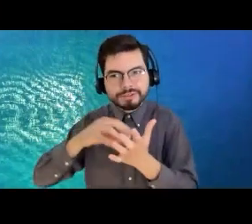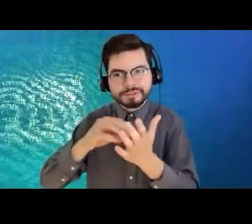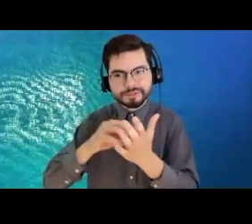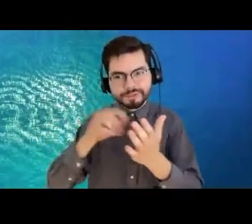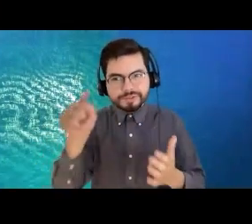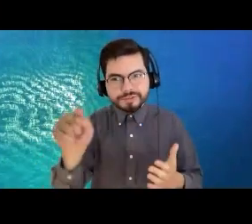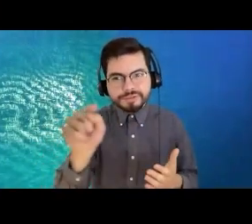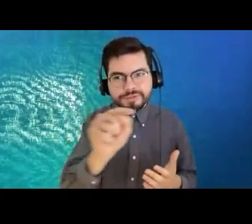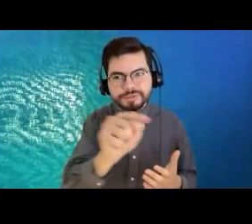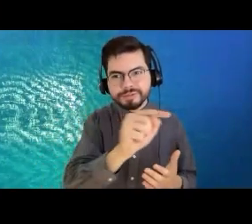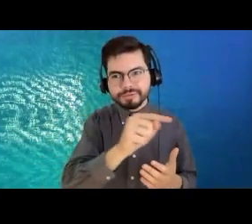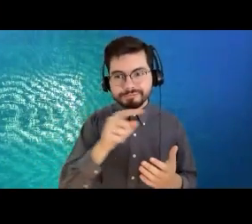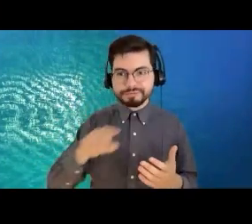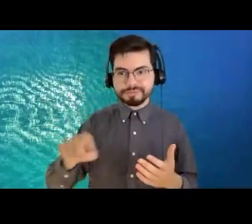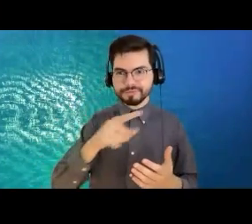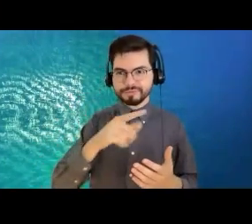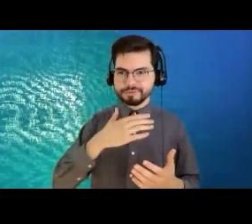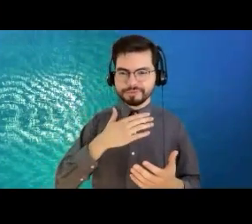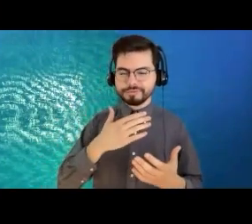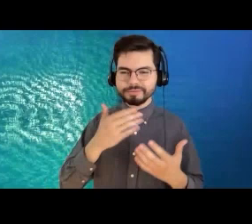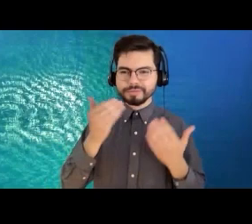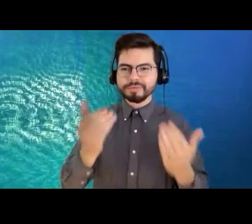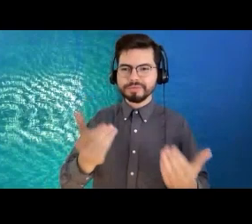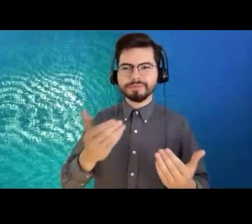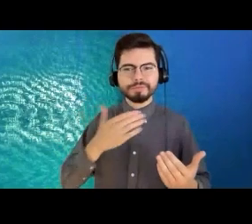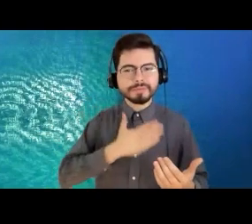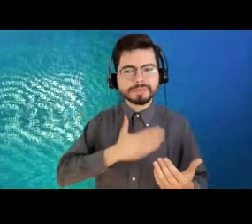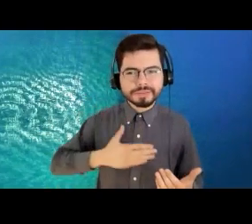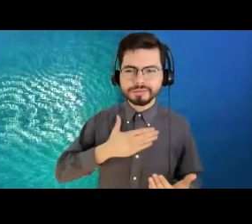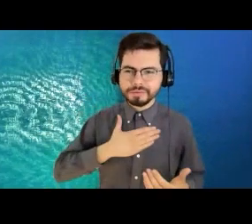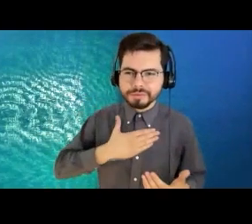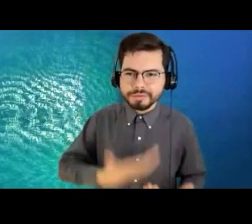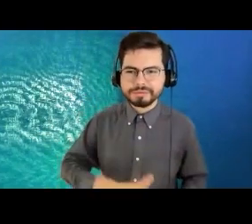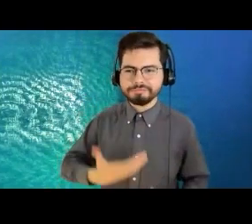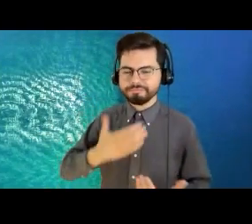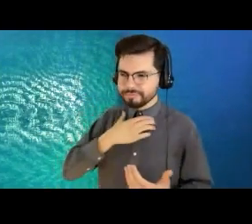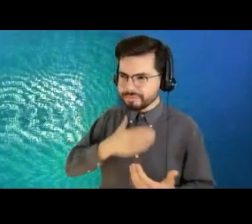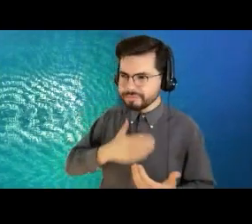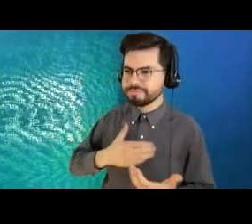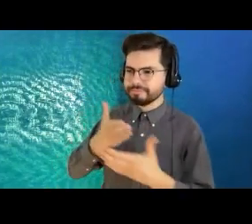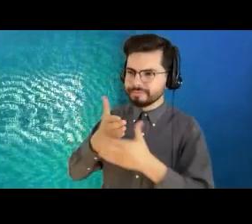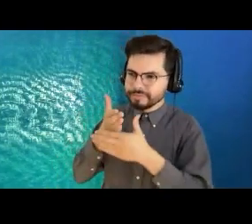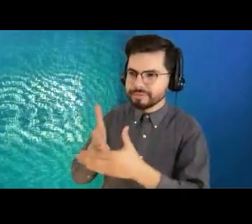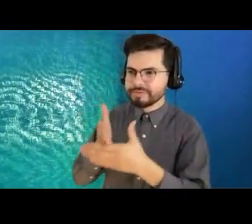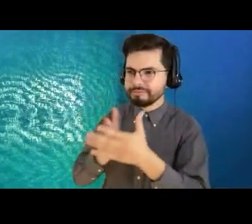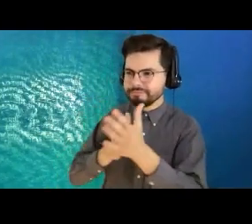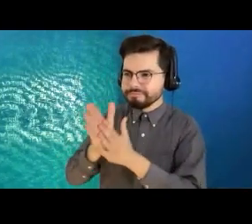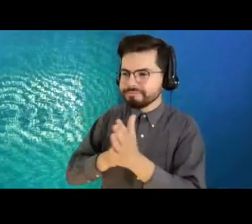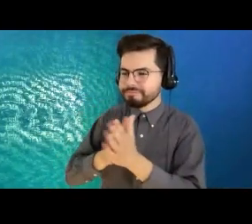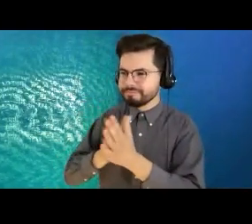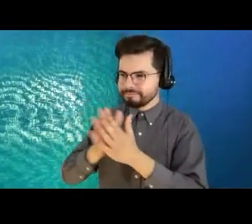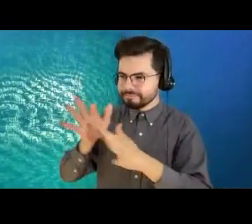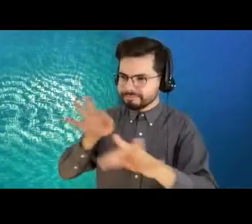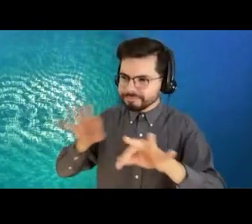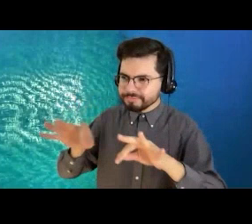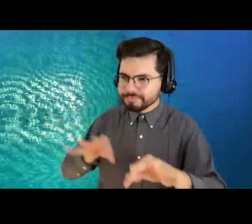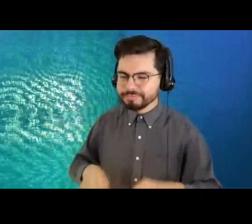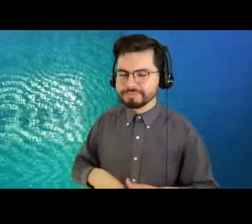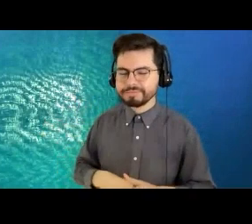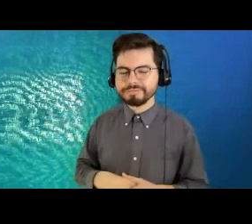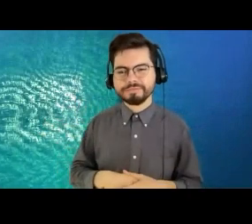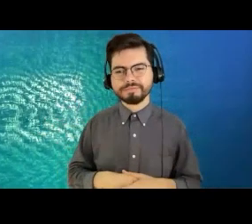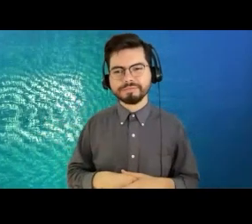your passion, and please continue to do that. As far as why visitors are here, there's really the